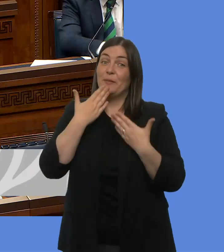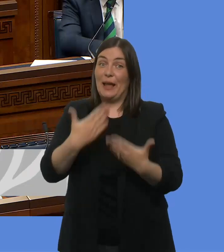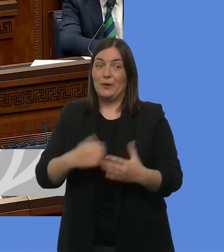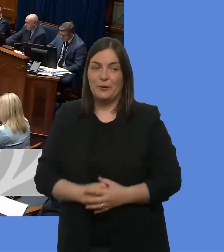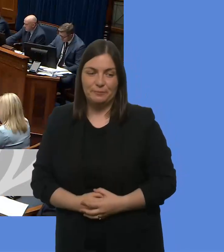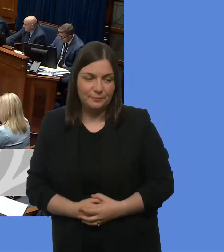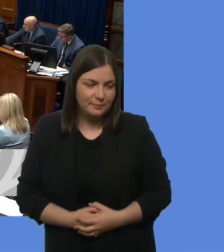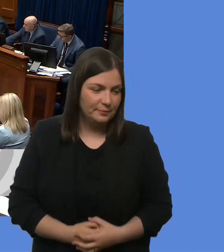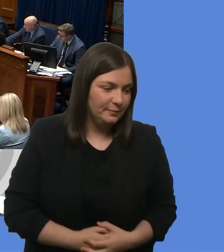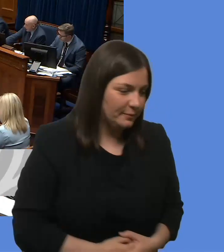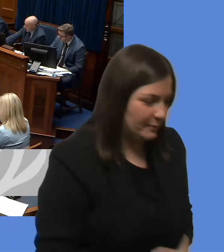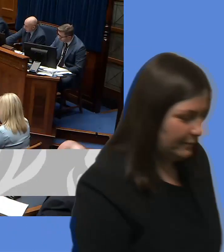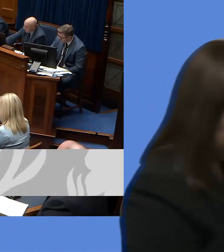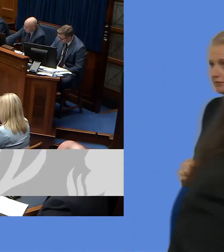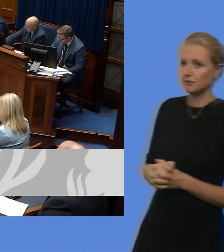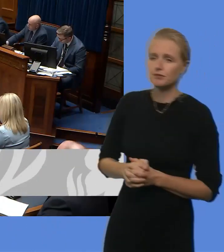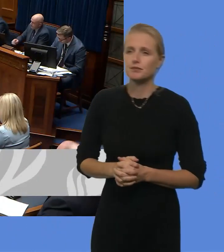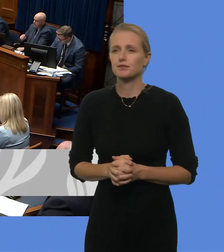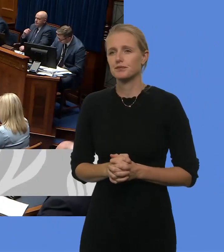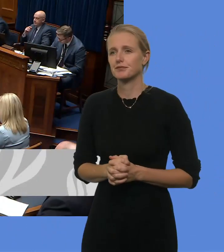Speaker. Danny Baker.